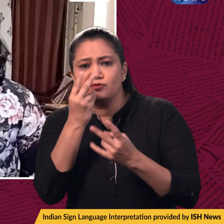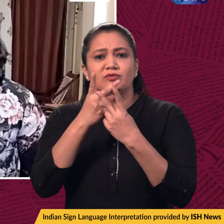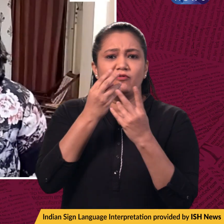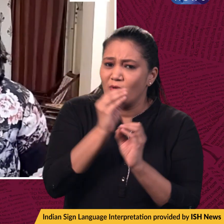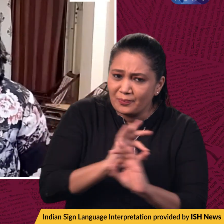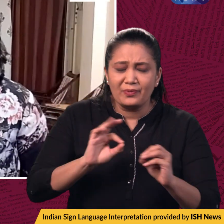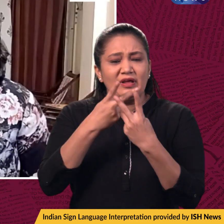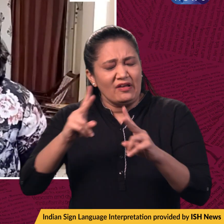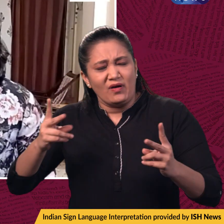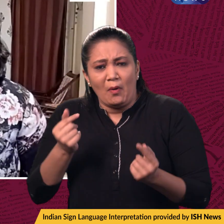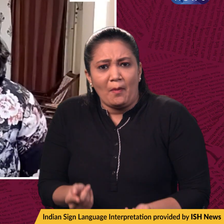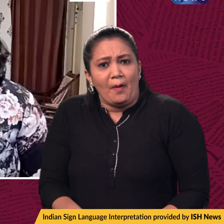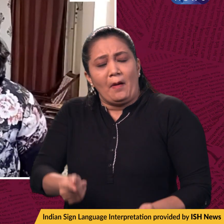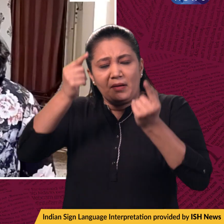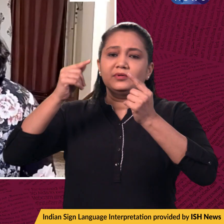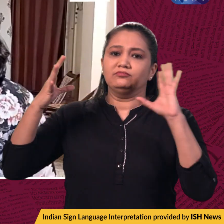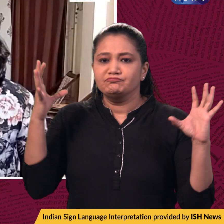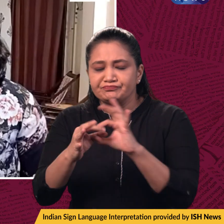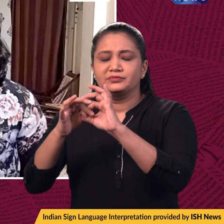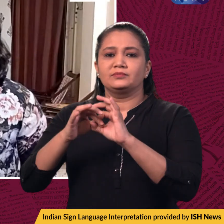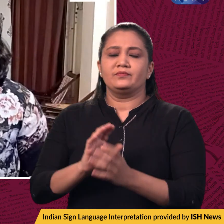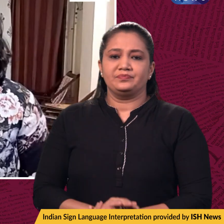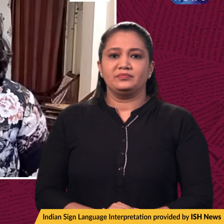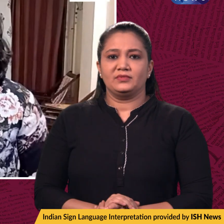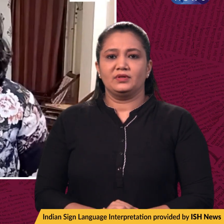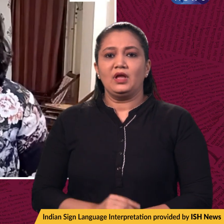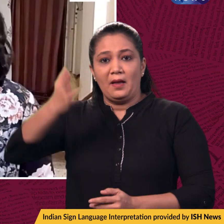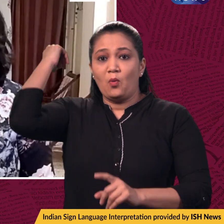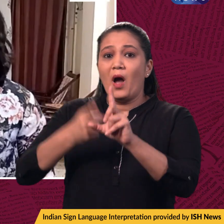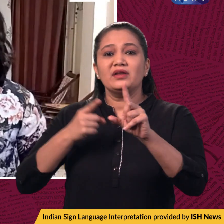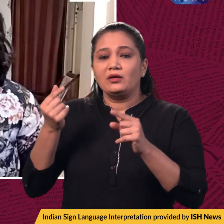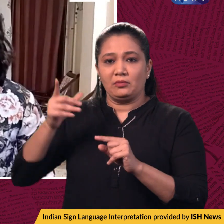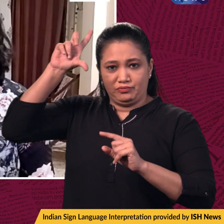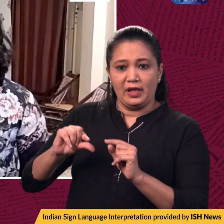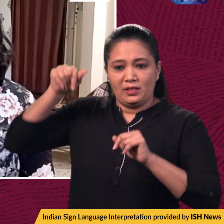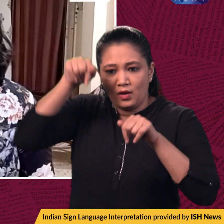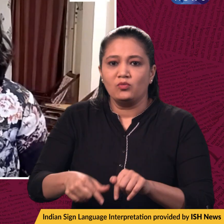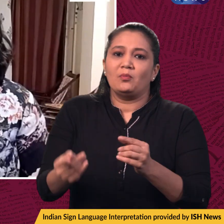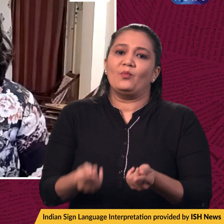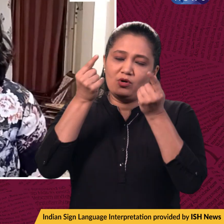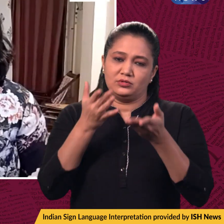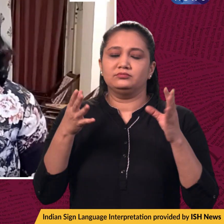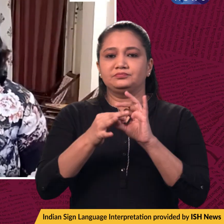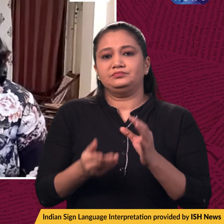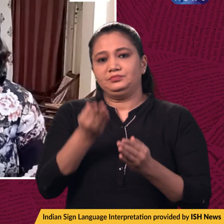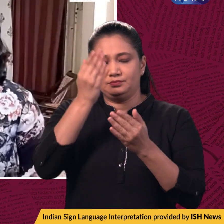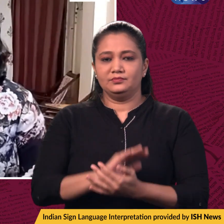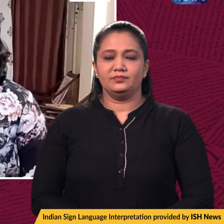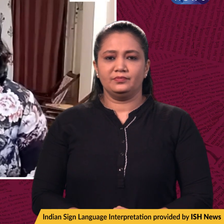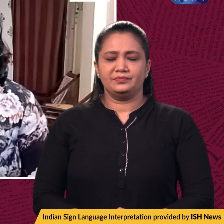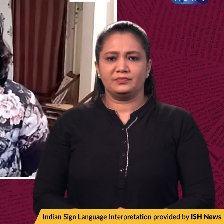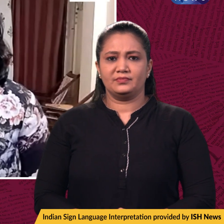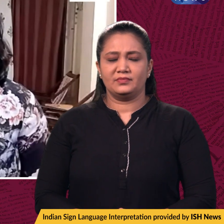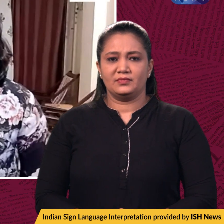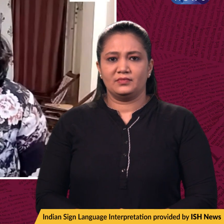and non-food articles, etc. as compared to the corresponding month of the previous year," end quote. Also, an